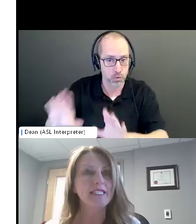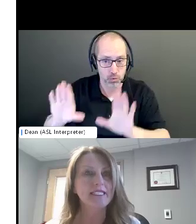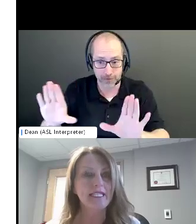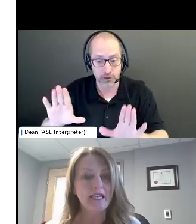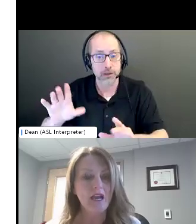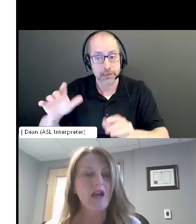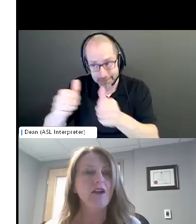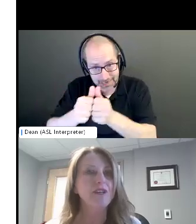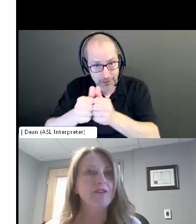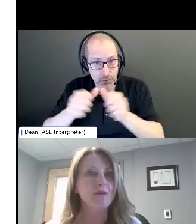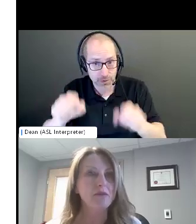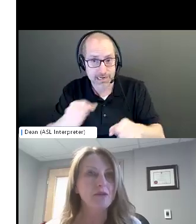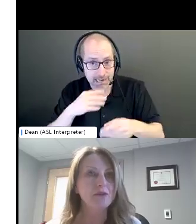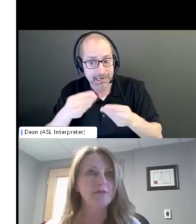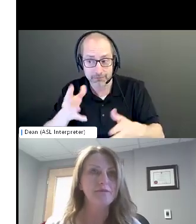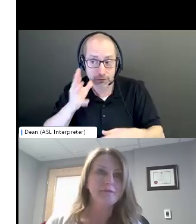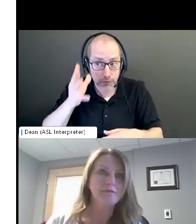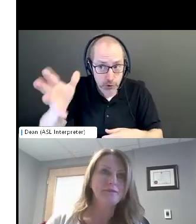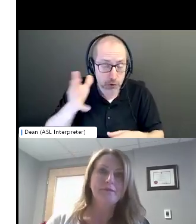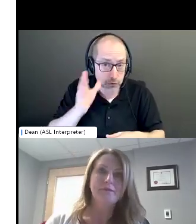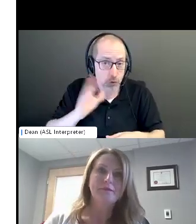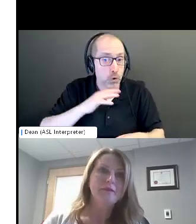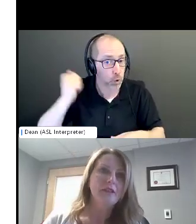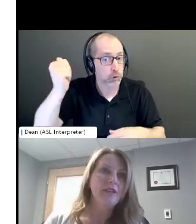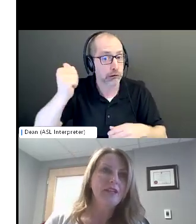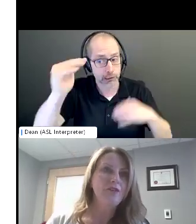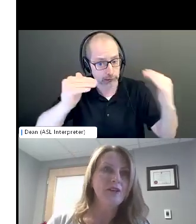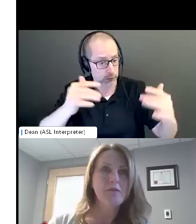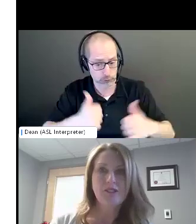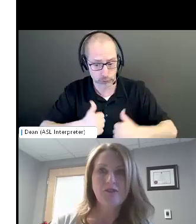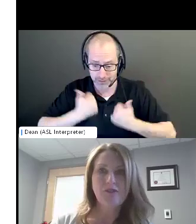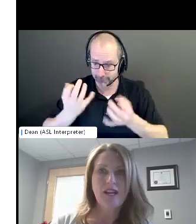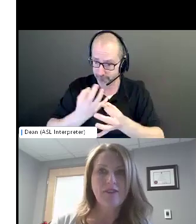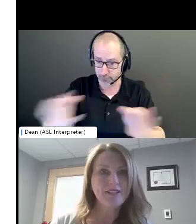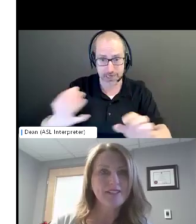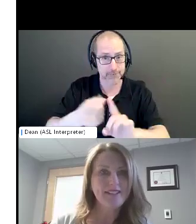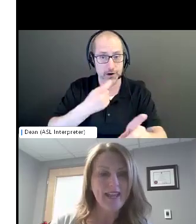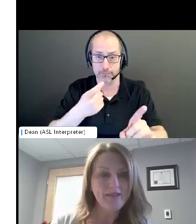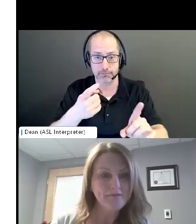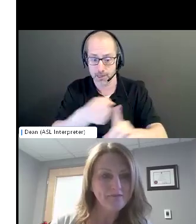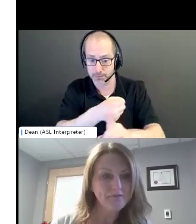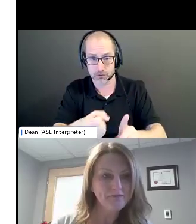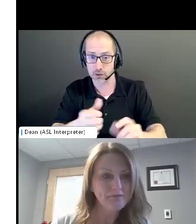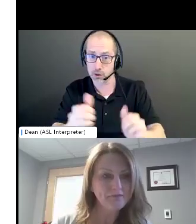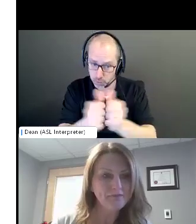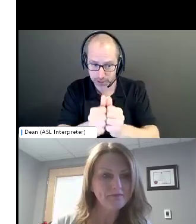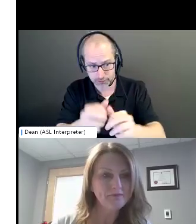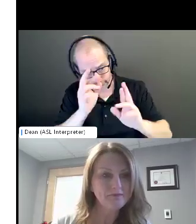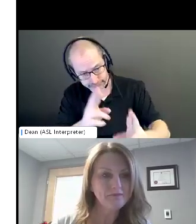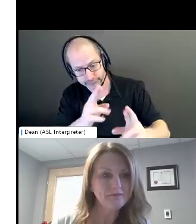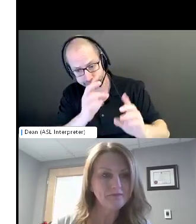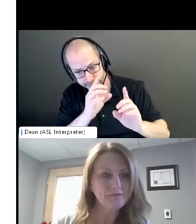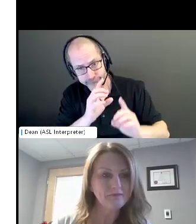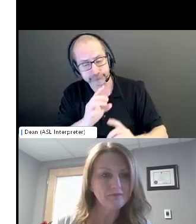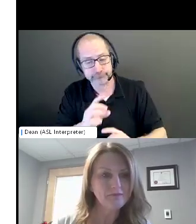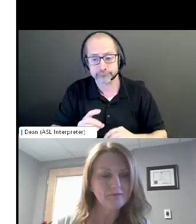with dignity, free from abuse. Thank you very much. Thank you so much for us today. Thank you, Kimberly. Yeah, thank